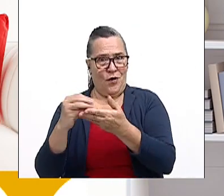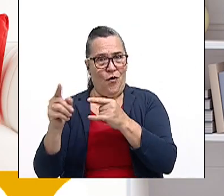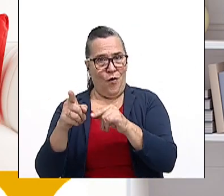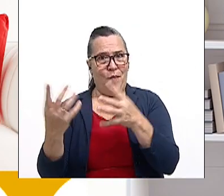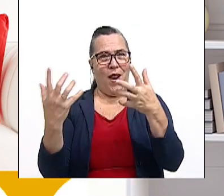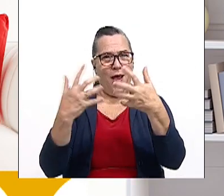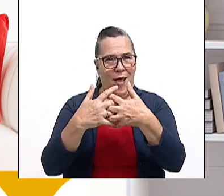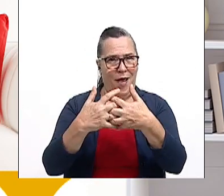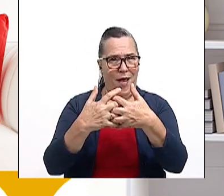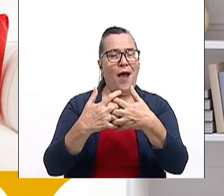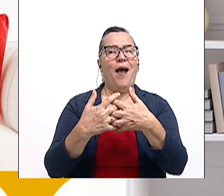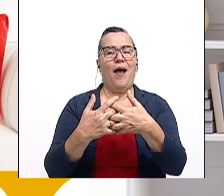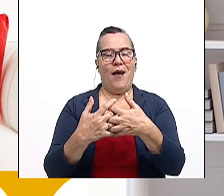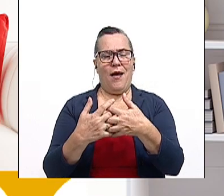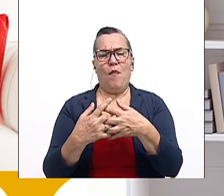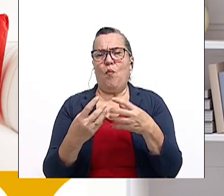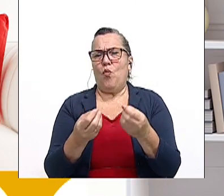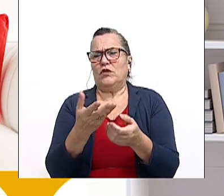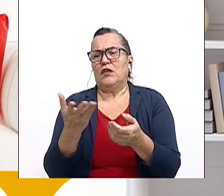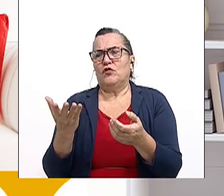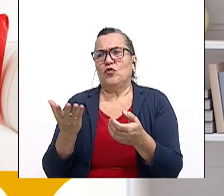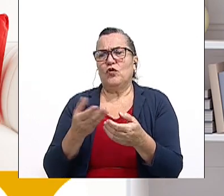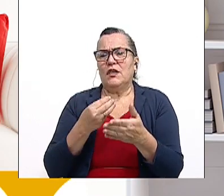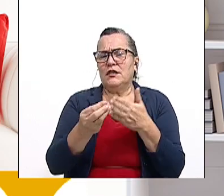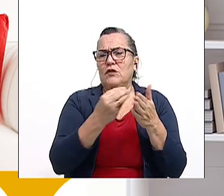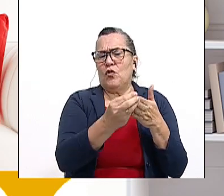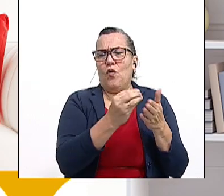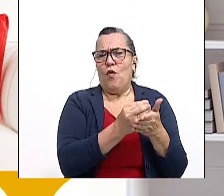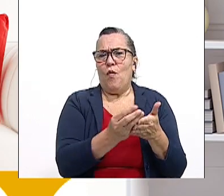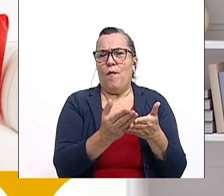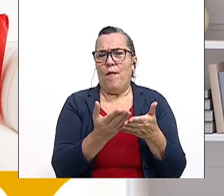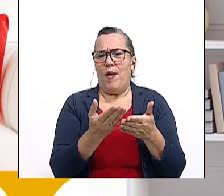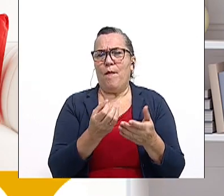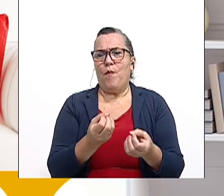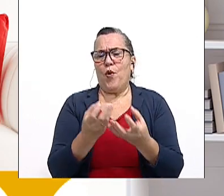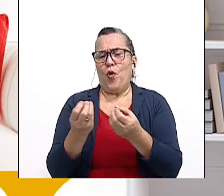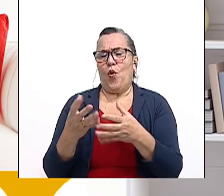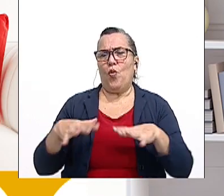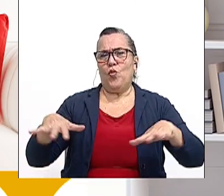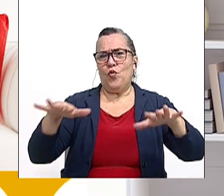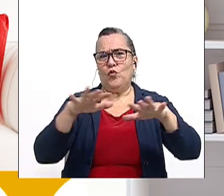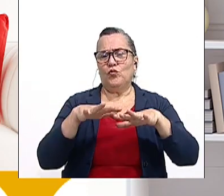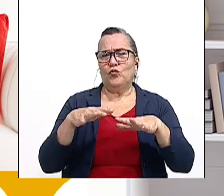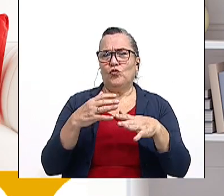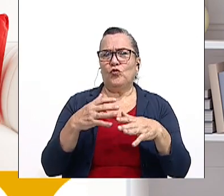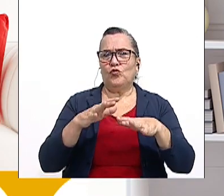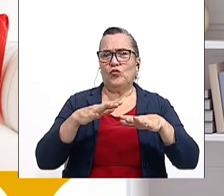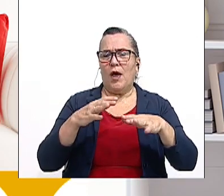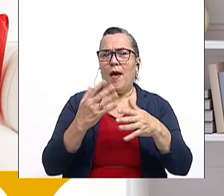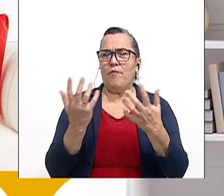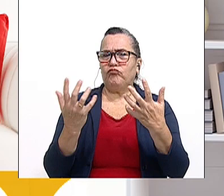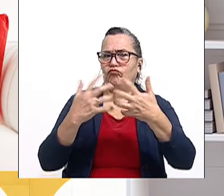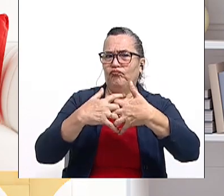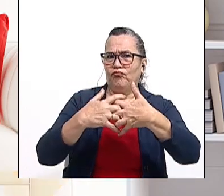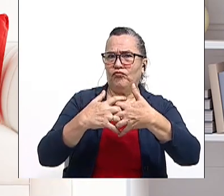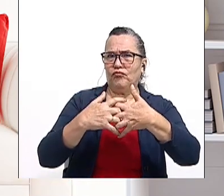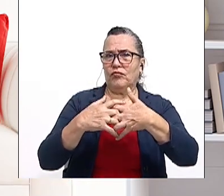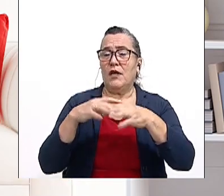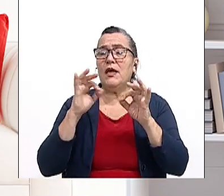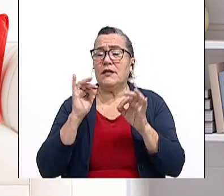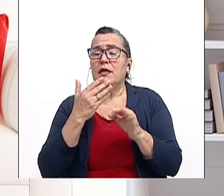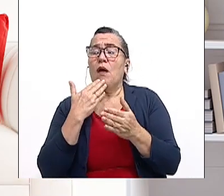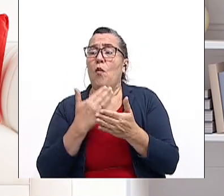that people made with eco-friendly products. So the idea is that you spend your money in this kind